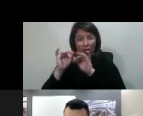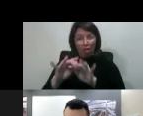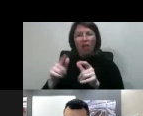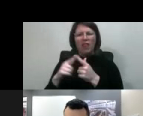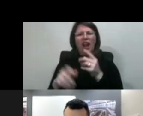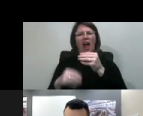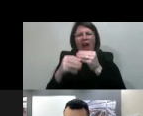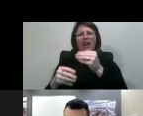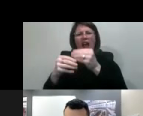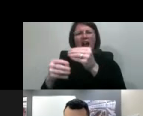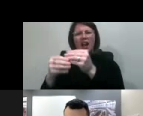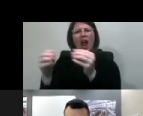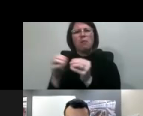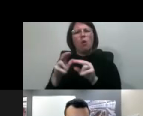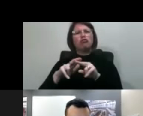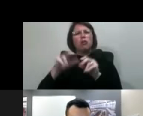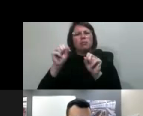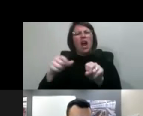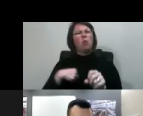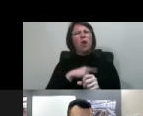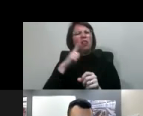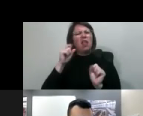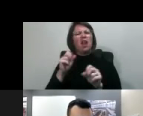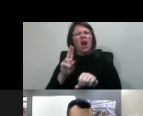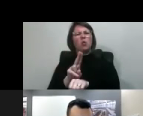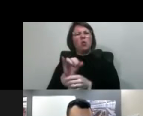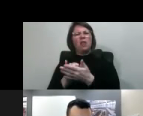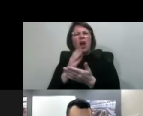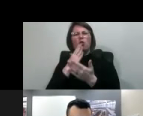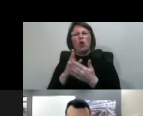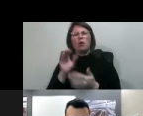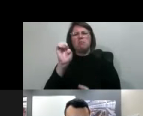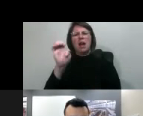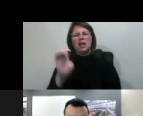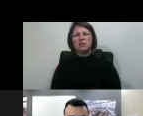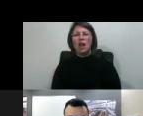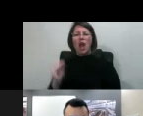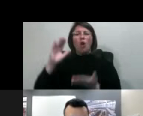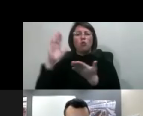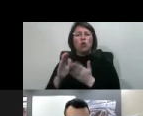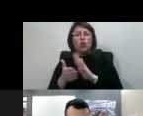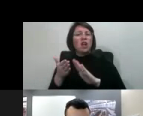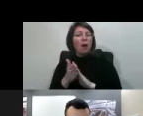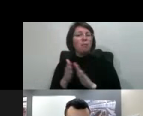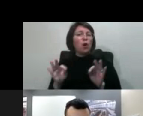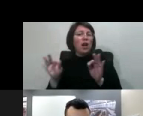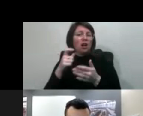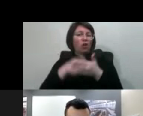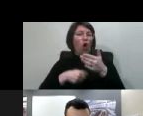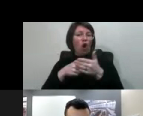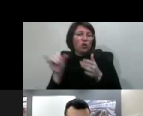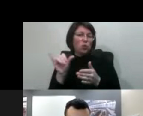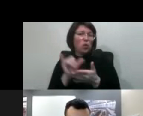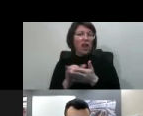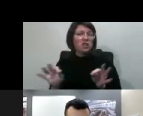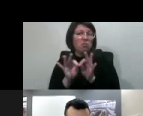is, we think we can build off of this schedule. And it does reduce operating costs, which is not unimportant in this time where